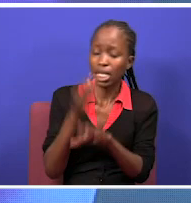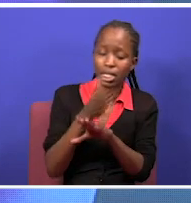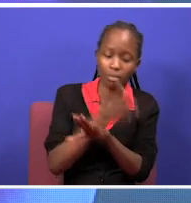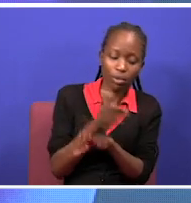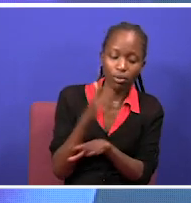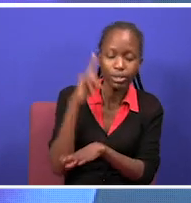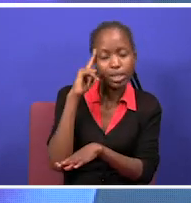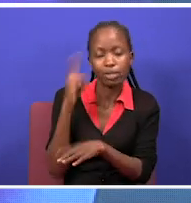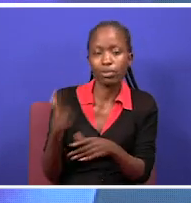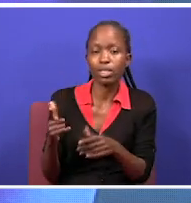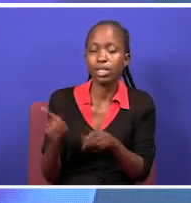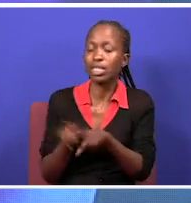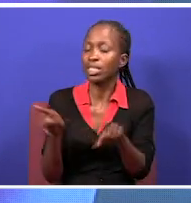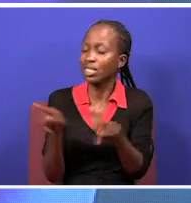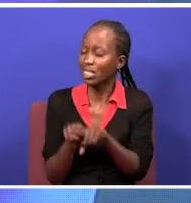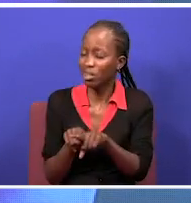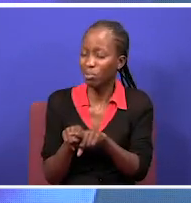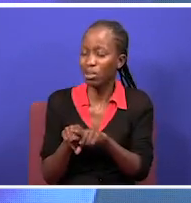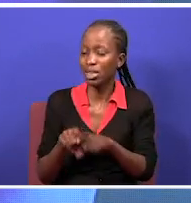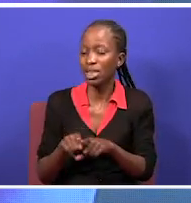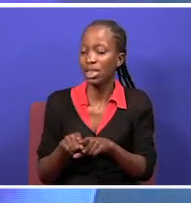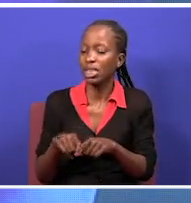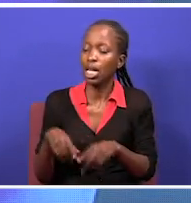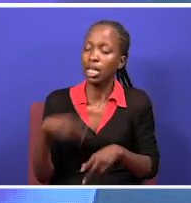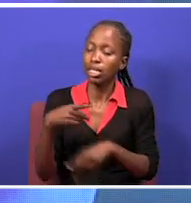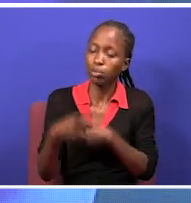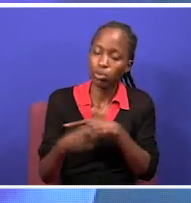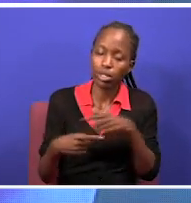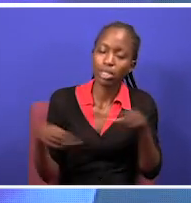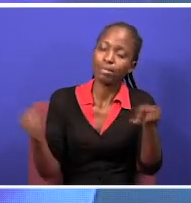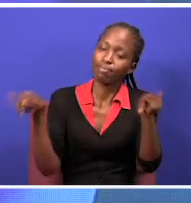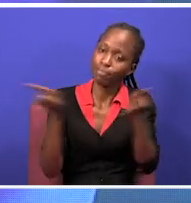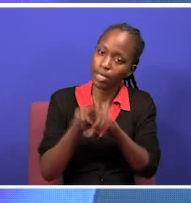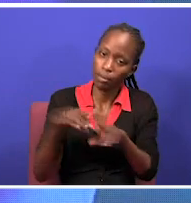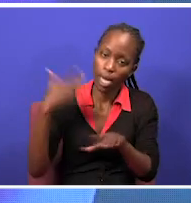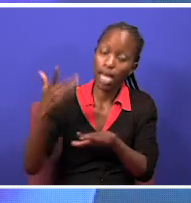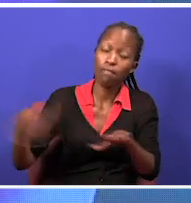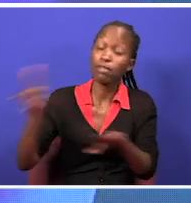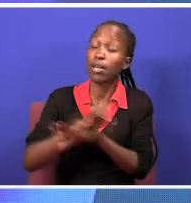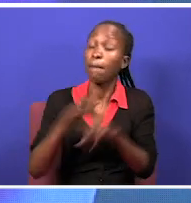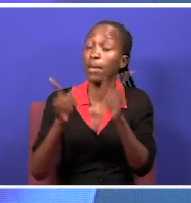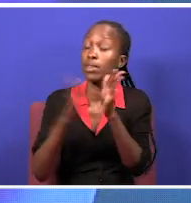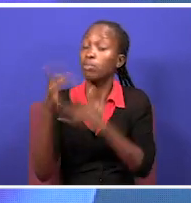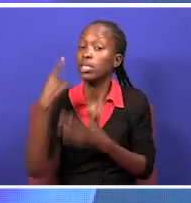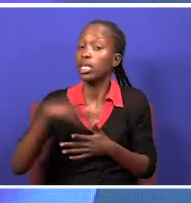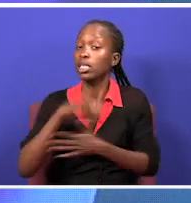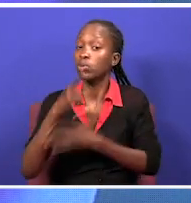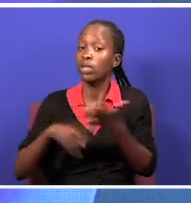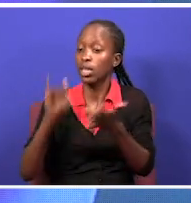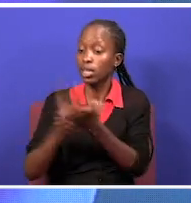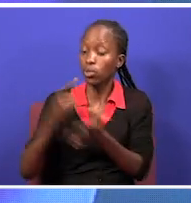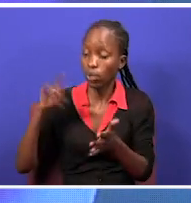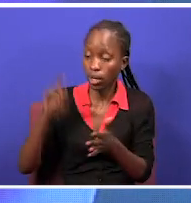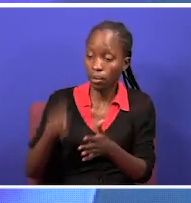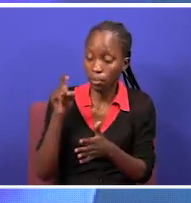and the process is repeated day after day. Yet the word is telling us we must employ